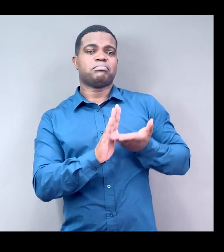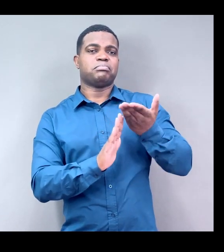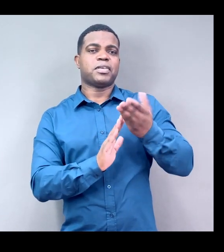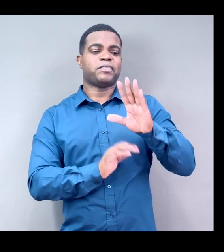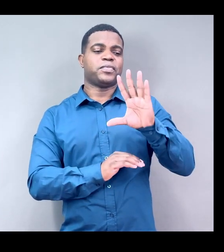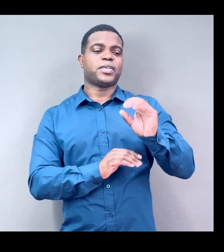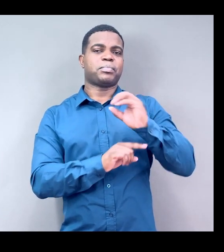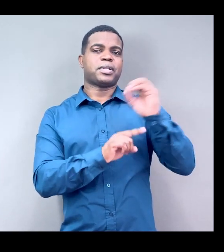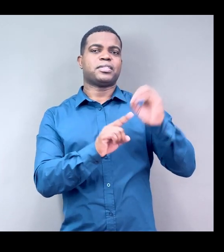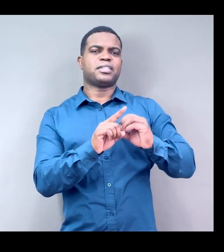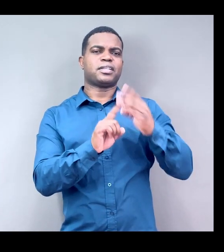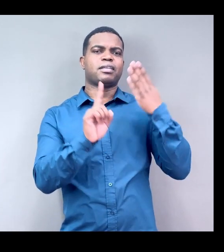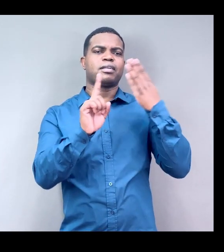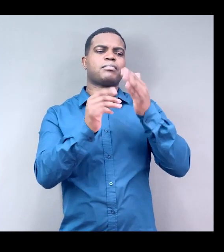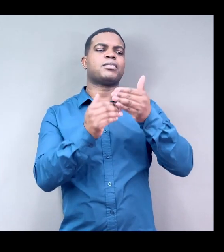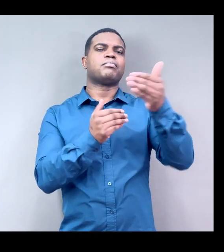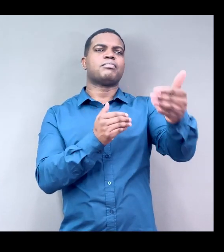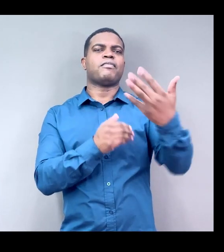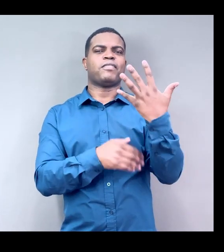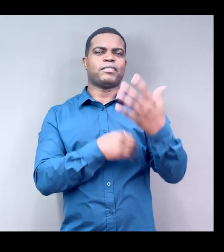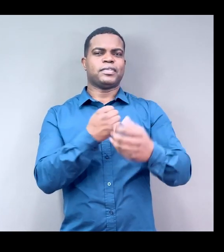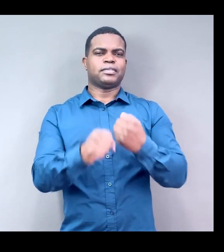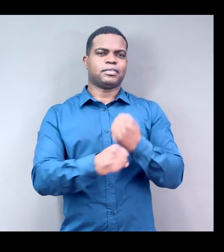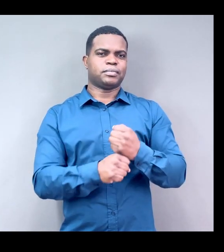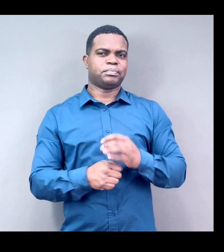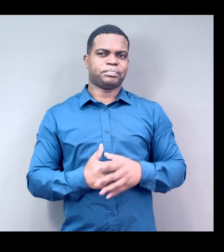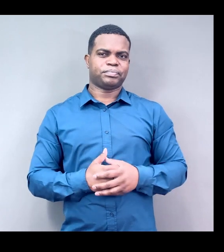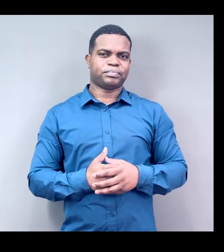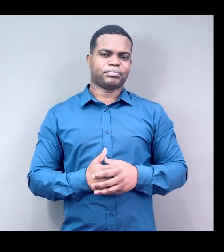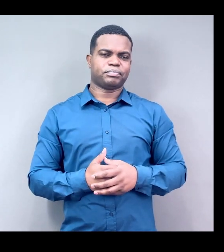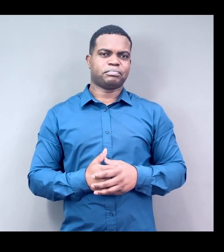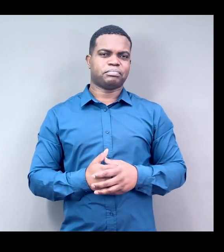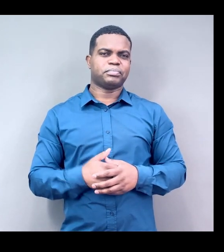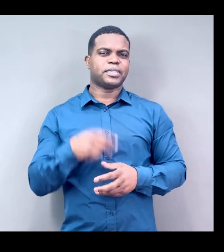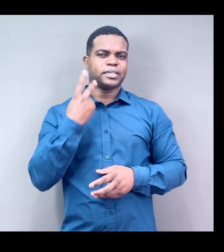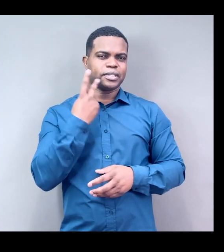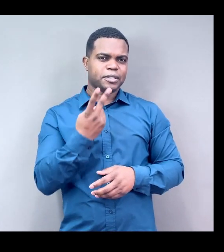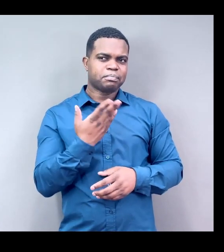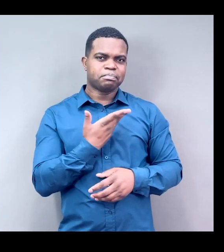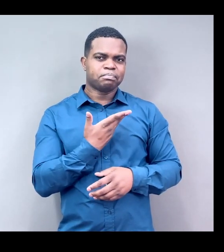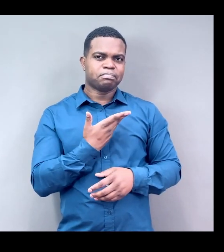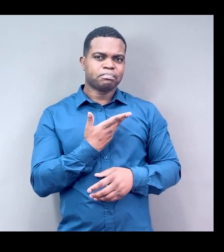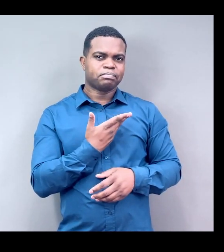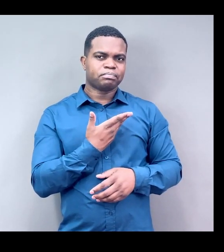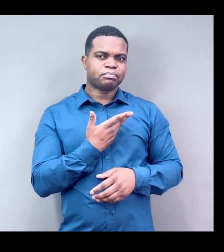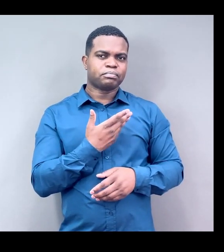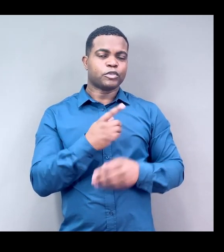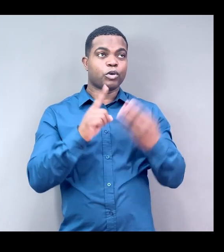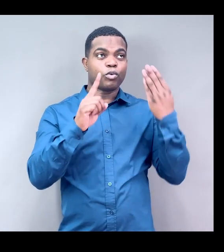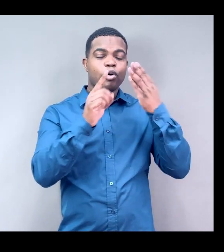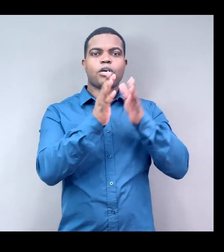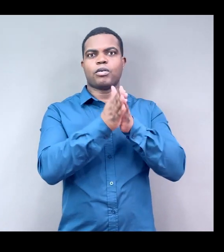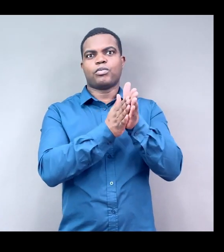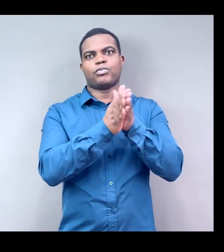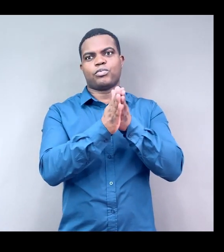Parliament by 50% in the next 5 years. So we can see